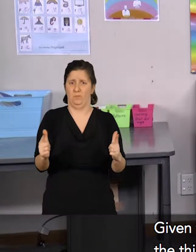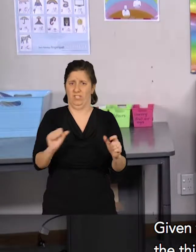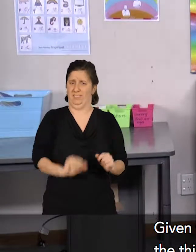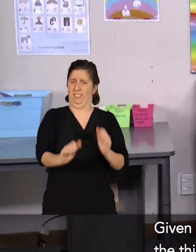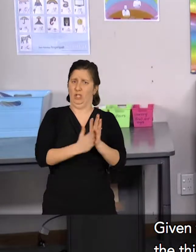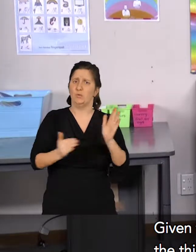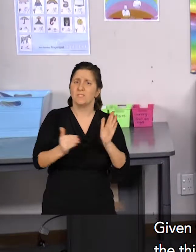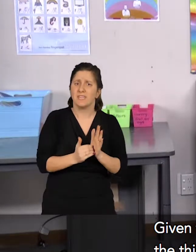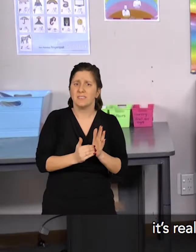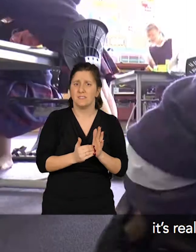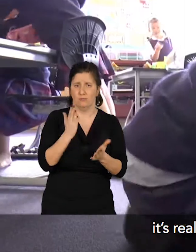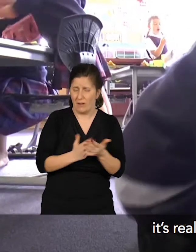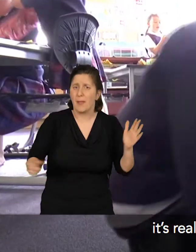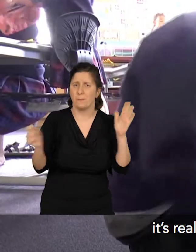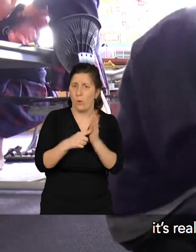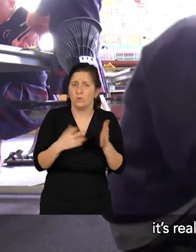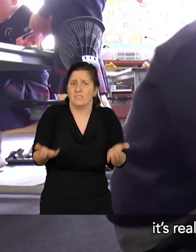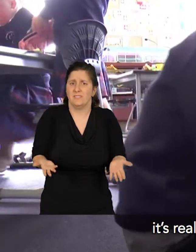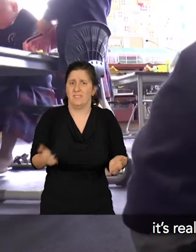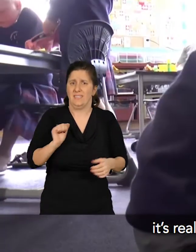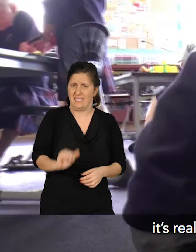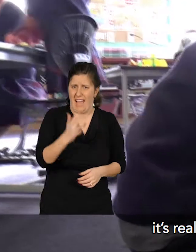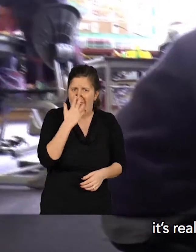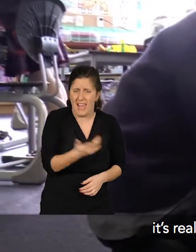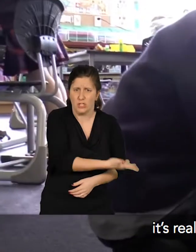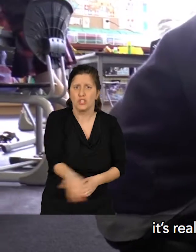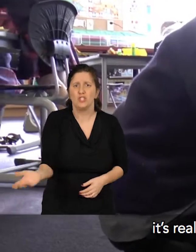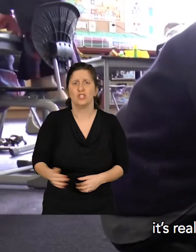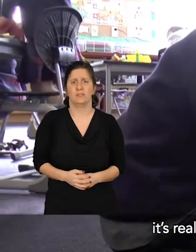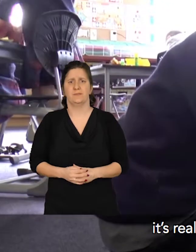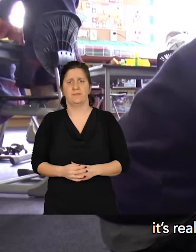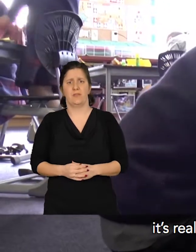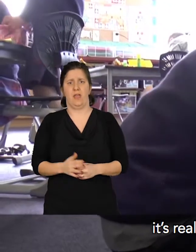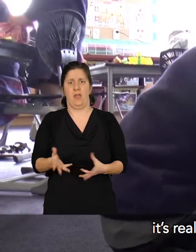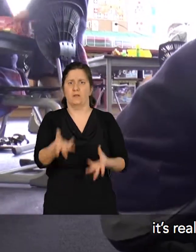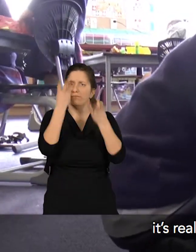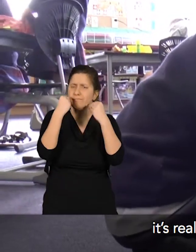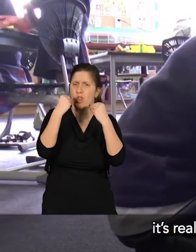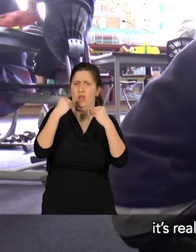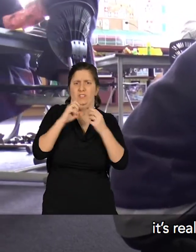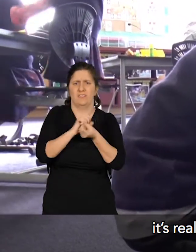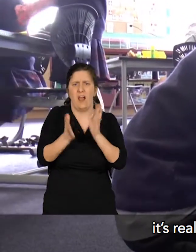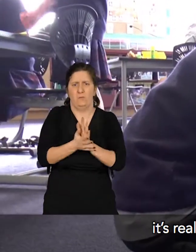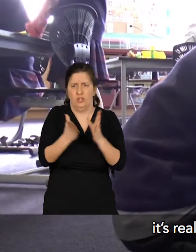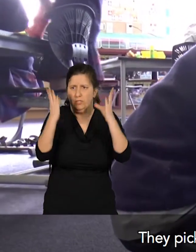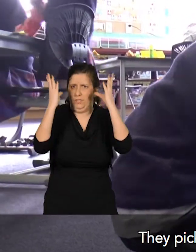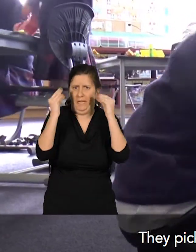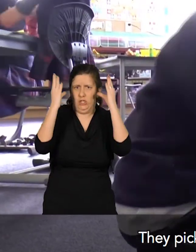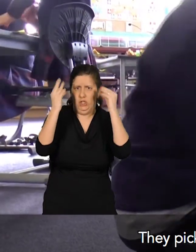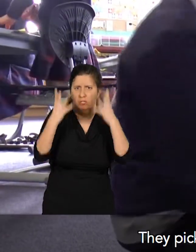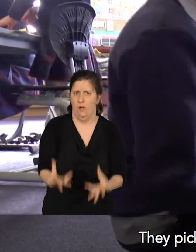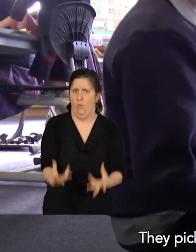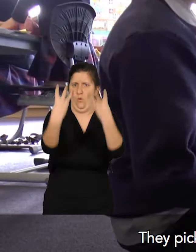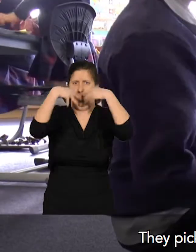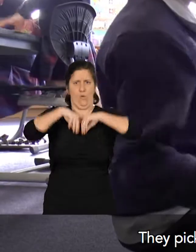official language of New Zealand, it's really important, especially at their age, to learn at such a young age. They pick it